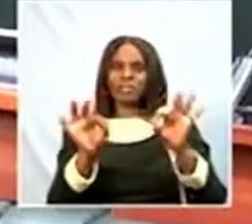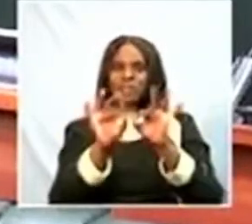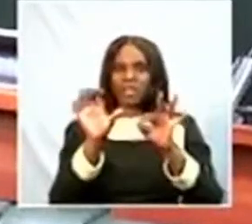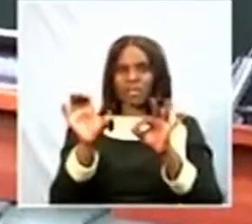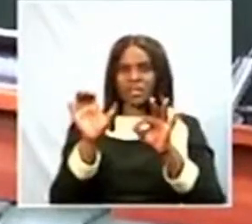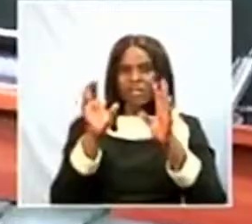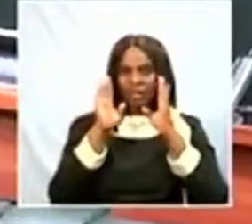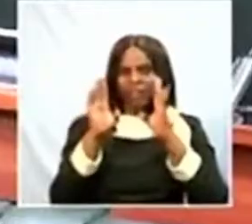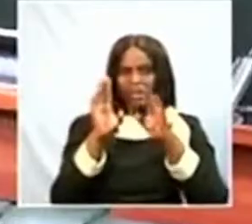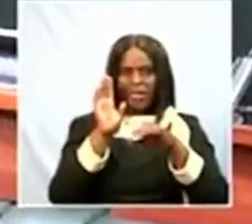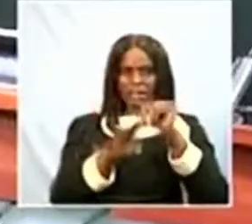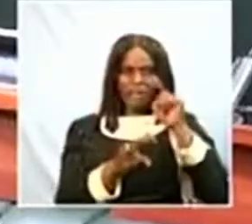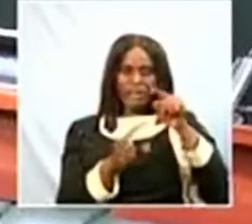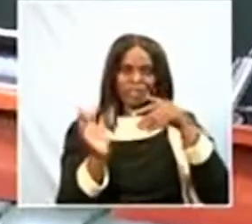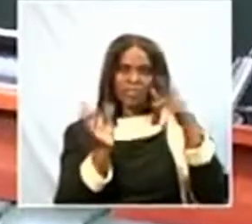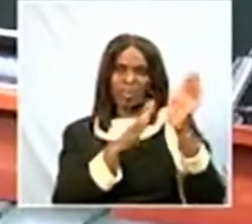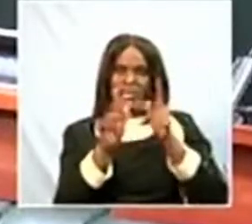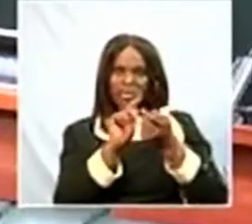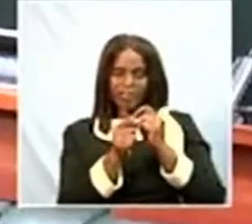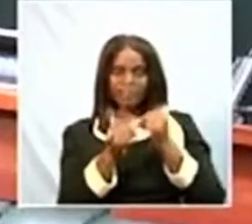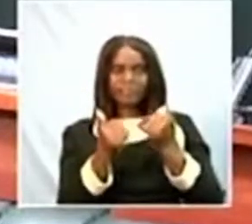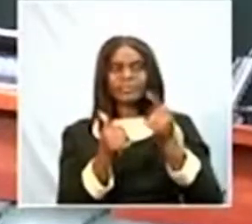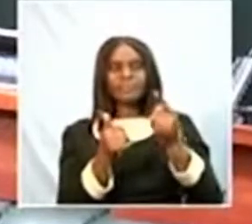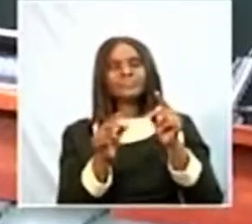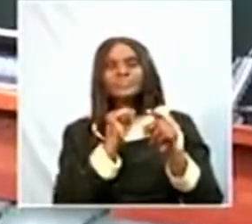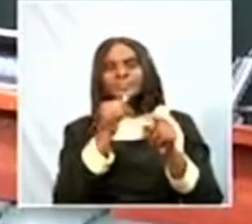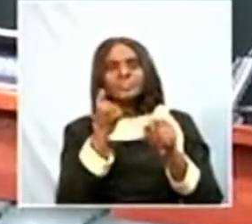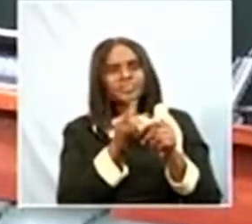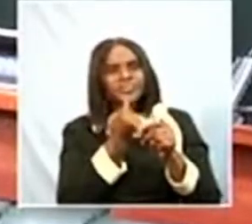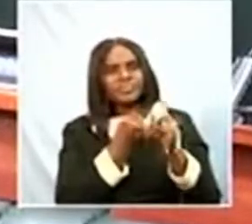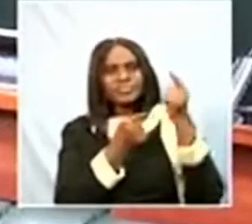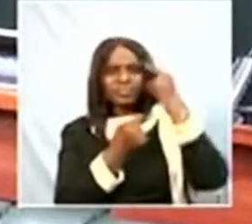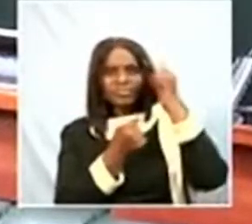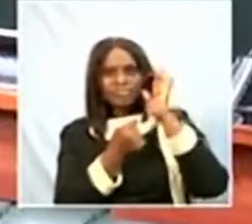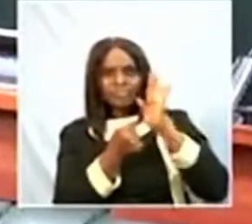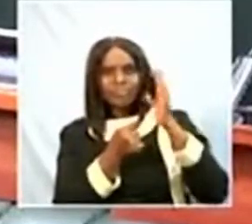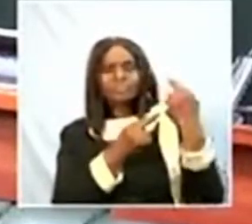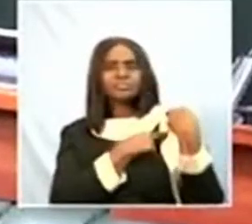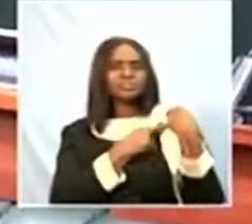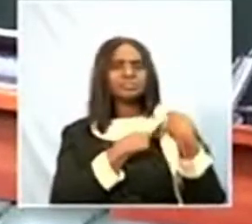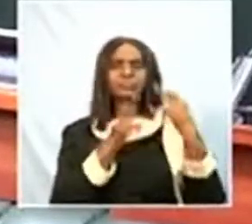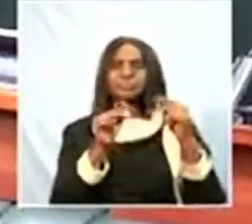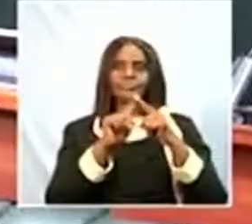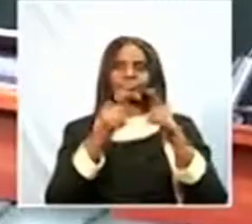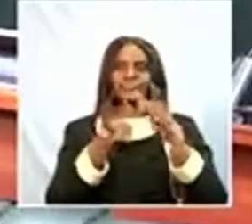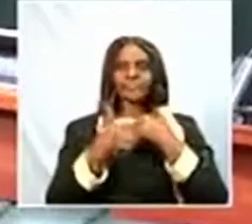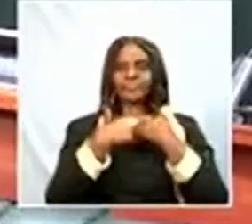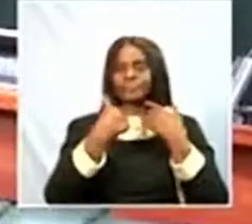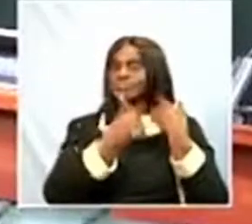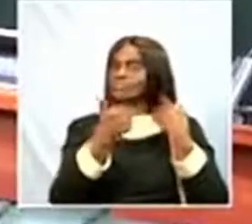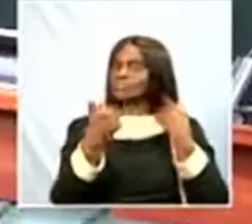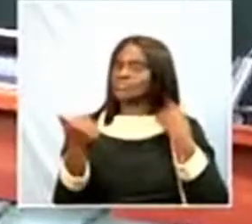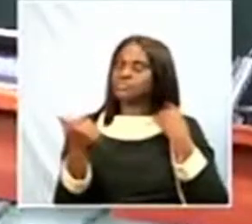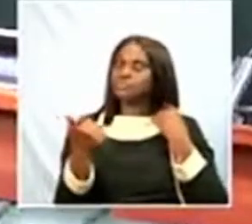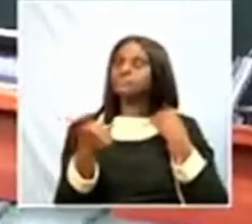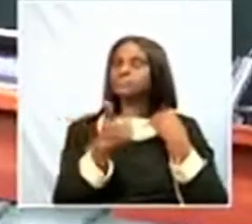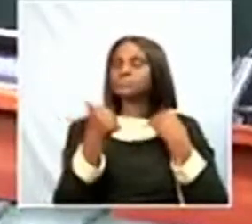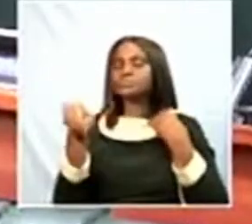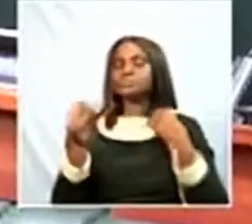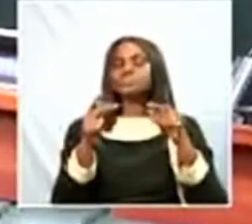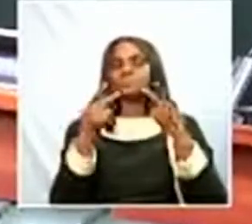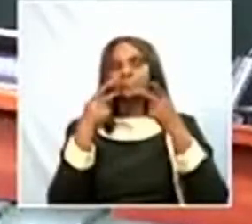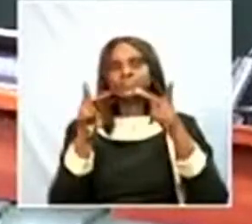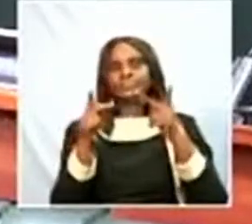on other than climate change. Therefore, it is not only the government's responsibility, but rather the public at